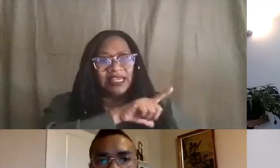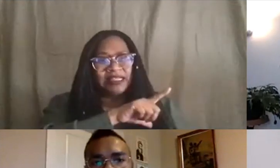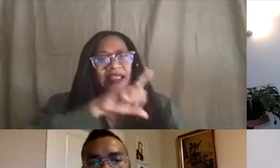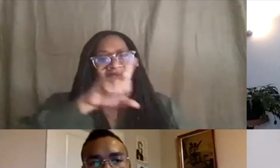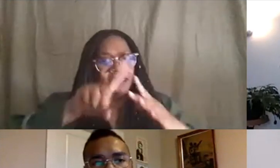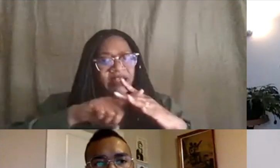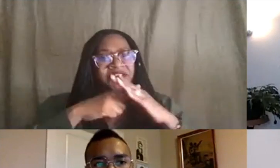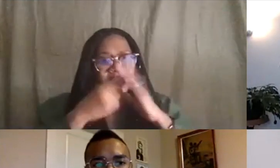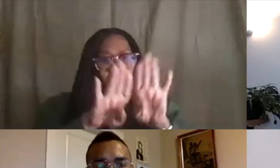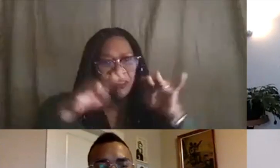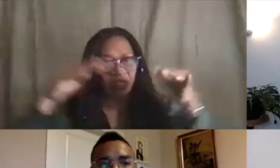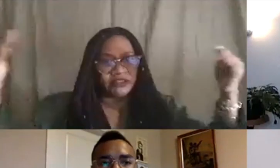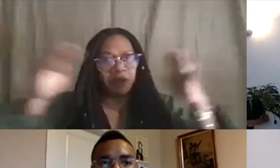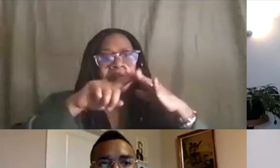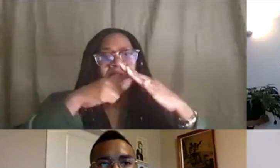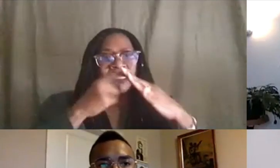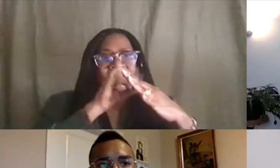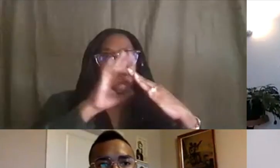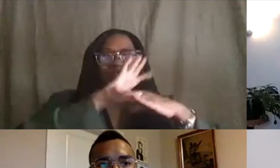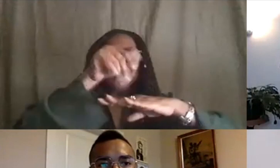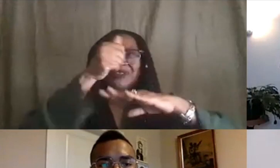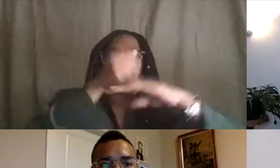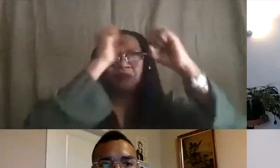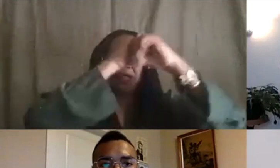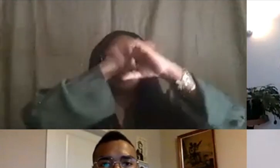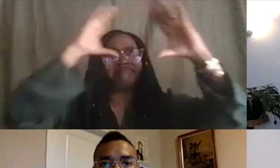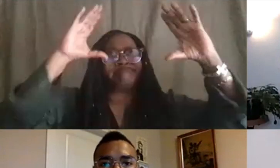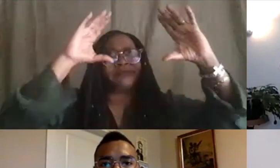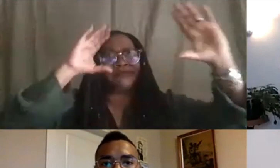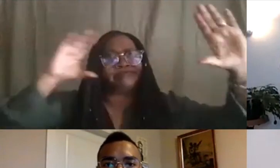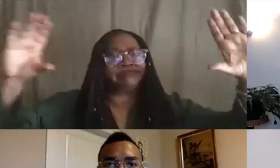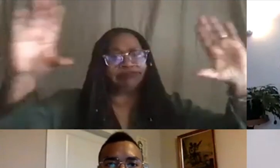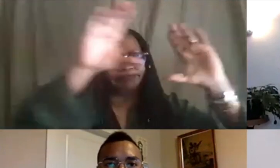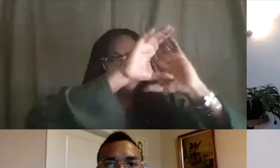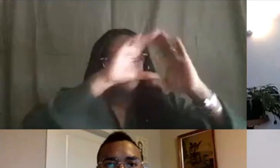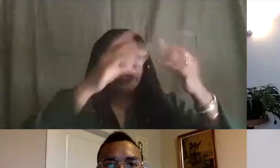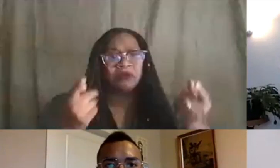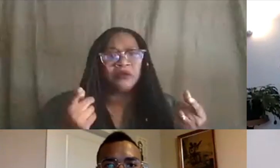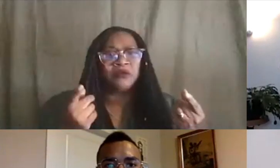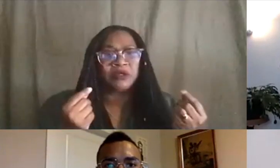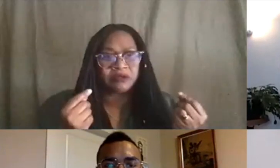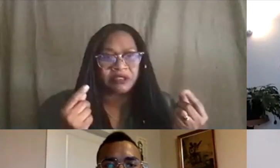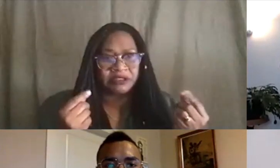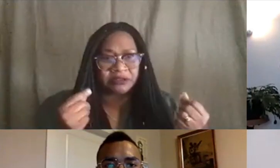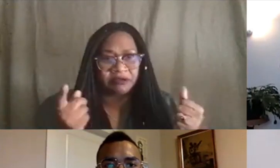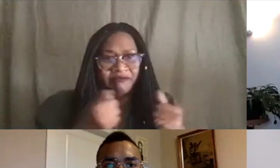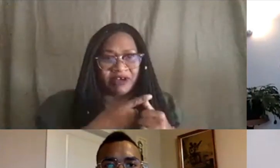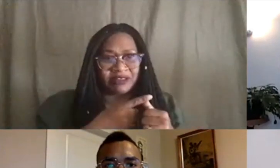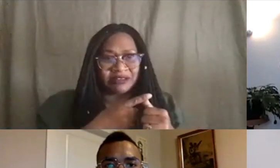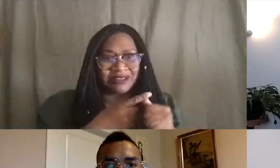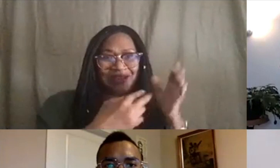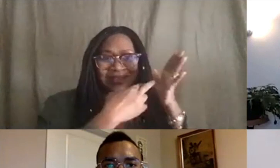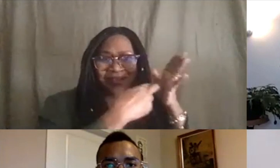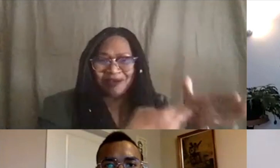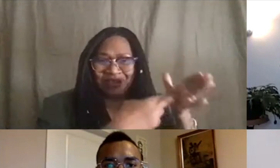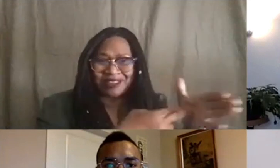And in order to stage this sort of rupture, I think we first have to understand the representational weight of lynching